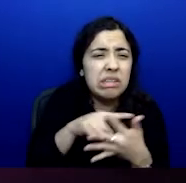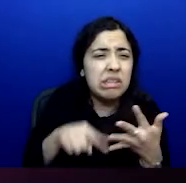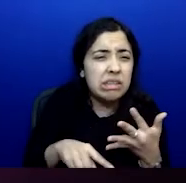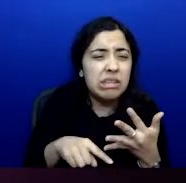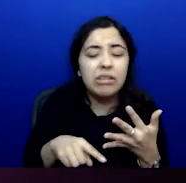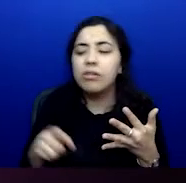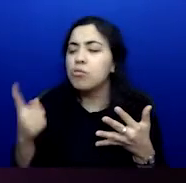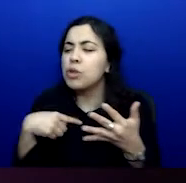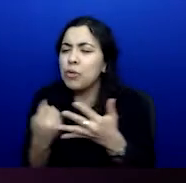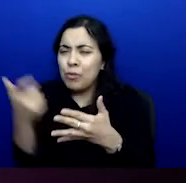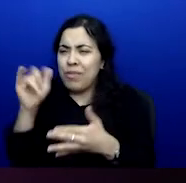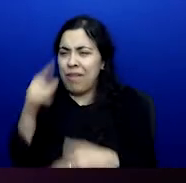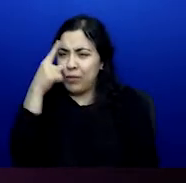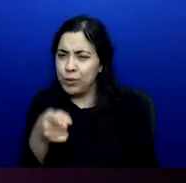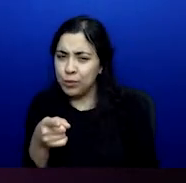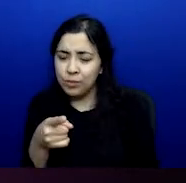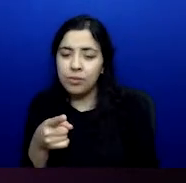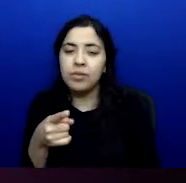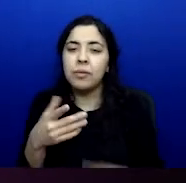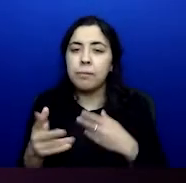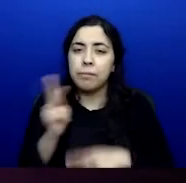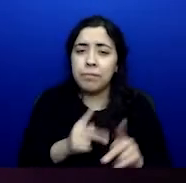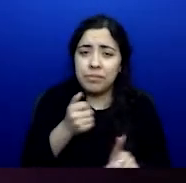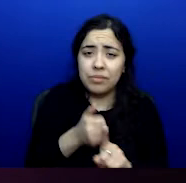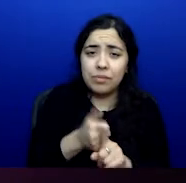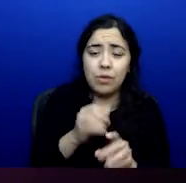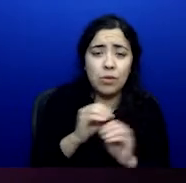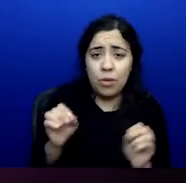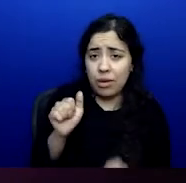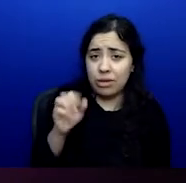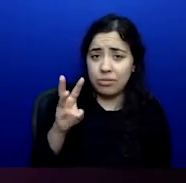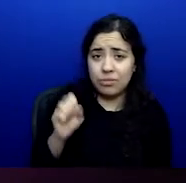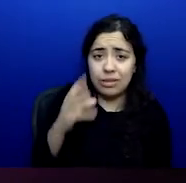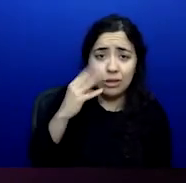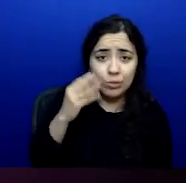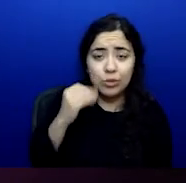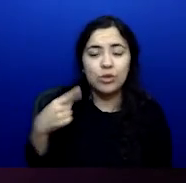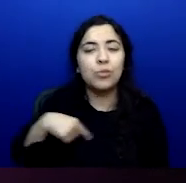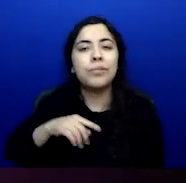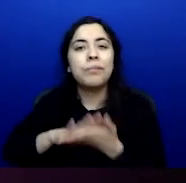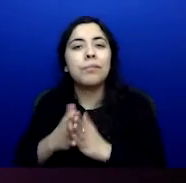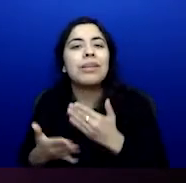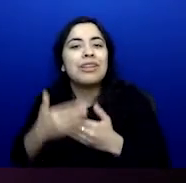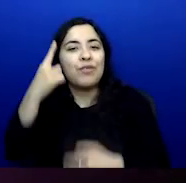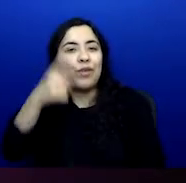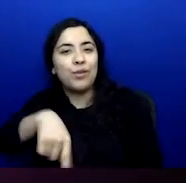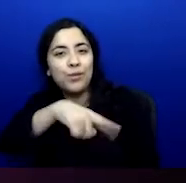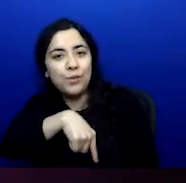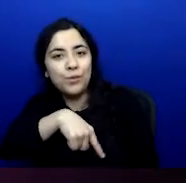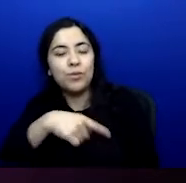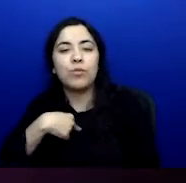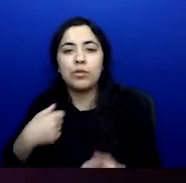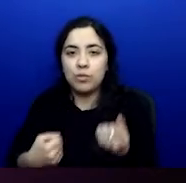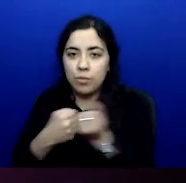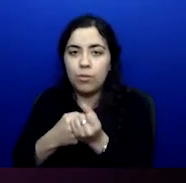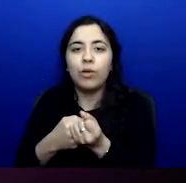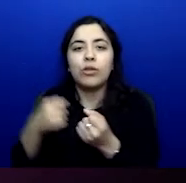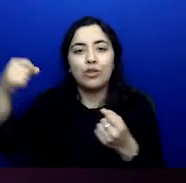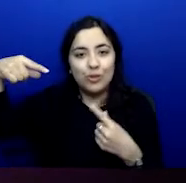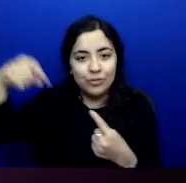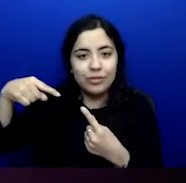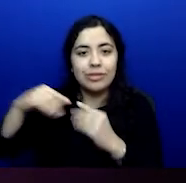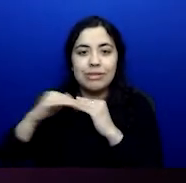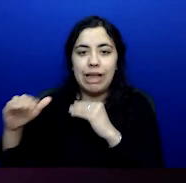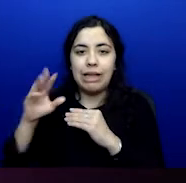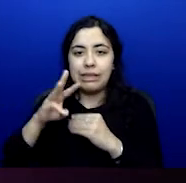it so easy for people who have no AWS experience at all. We currently support servers, static sites,